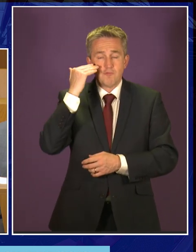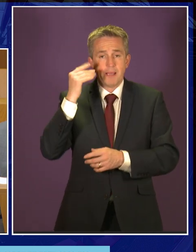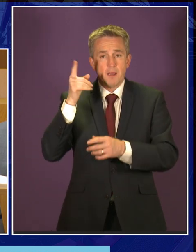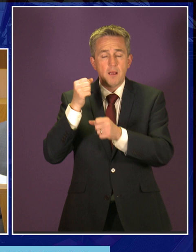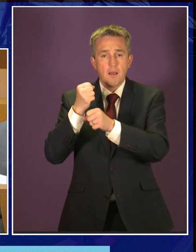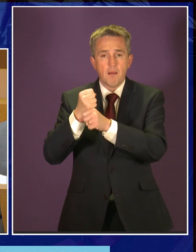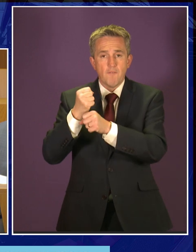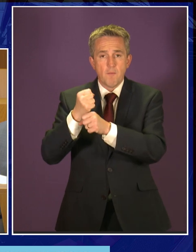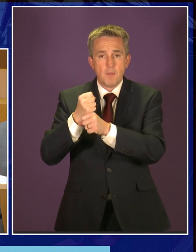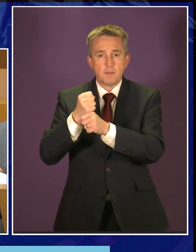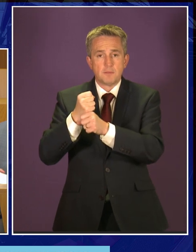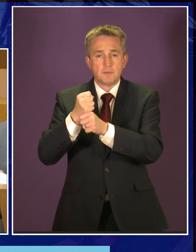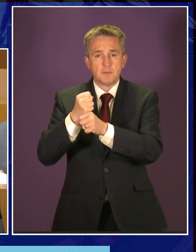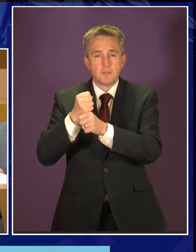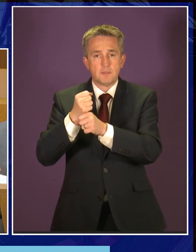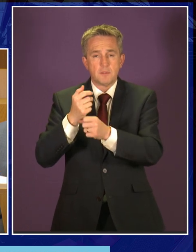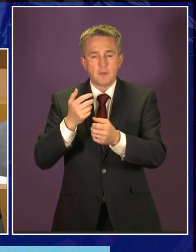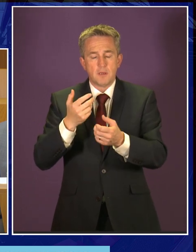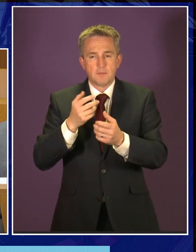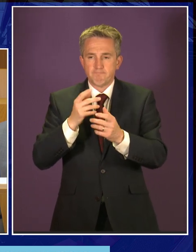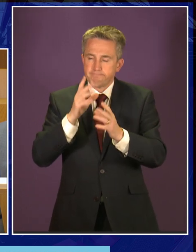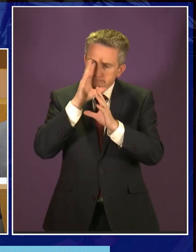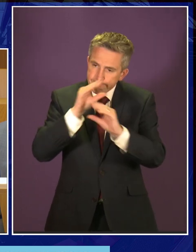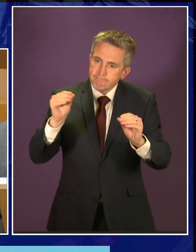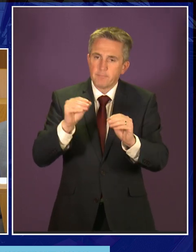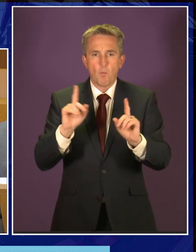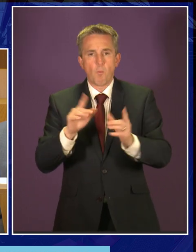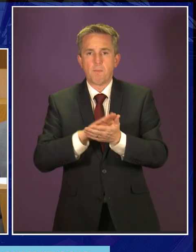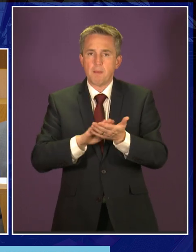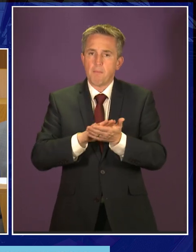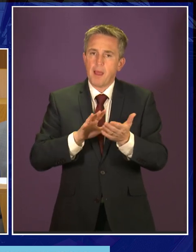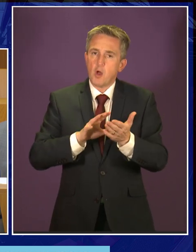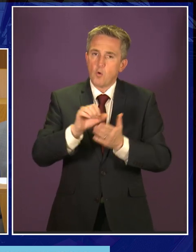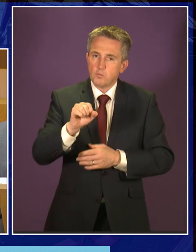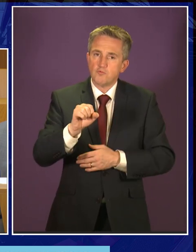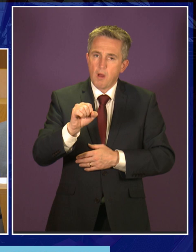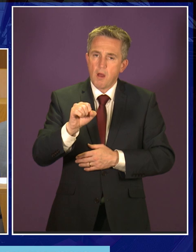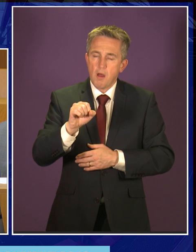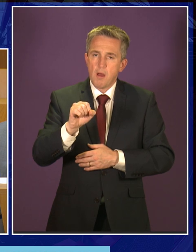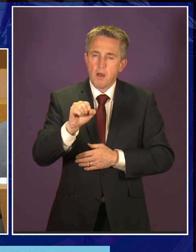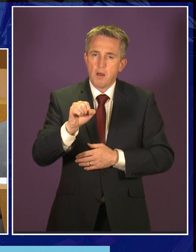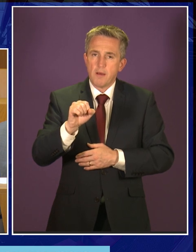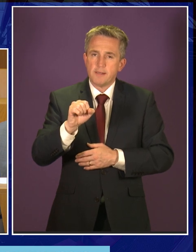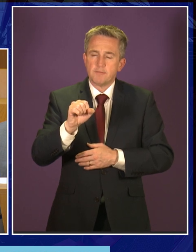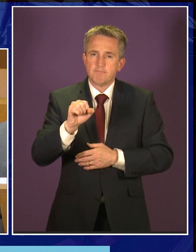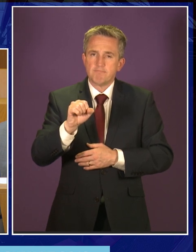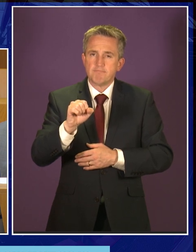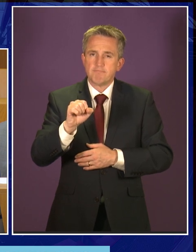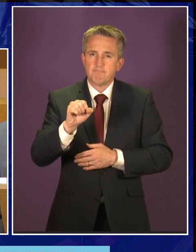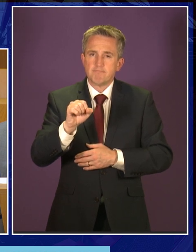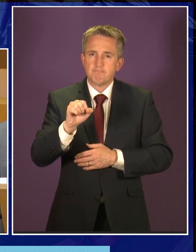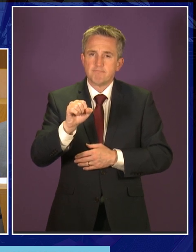first expanded the meaning of culture so that through the culture itself, we may be able